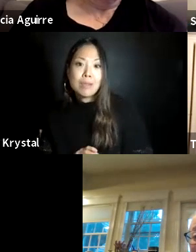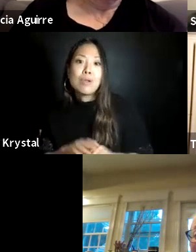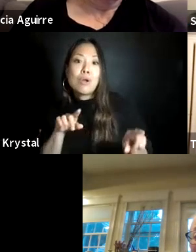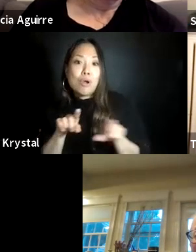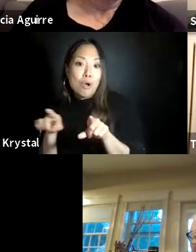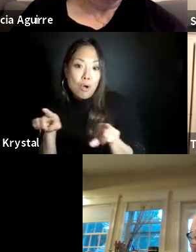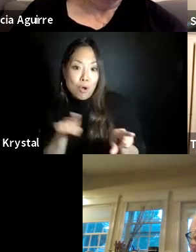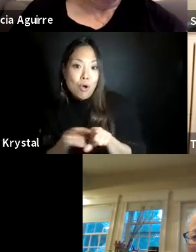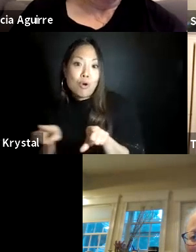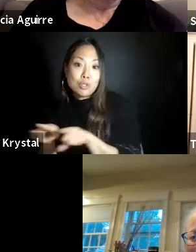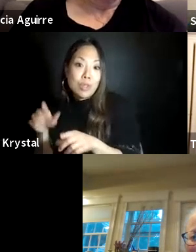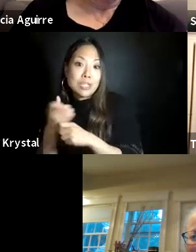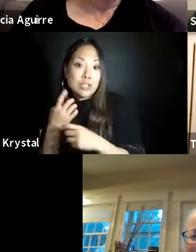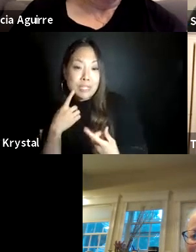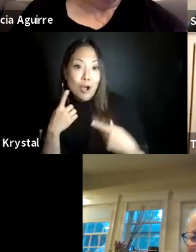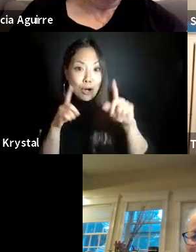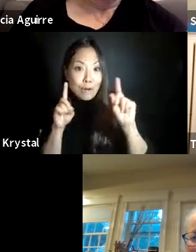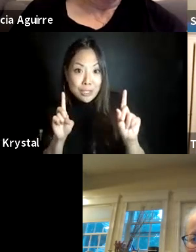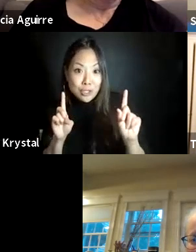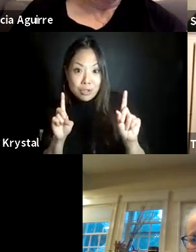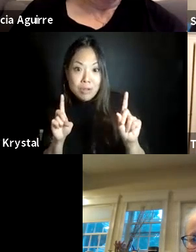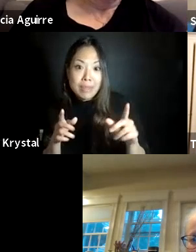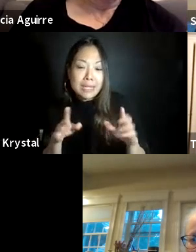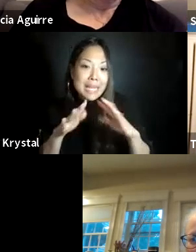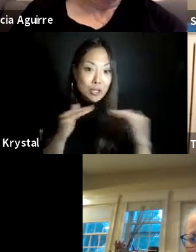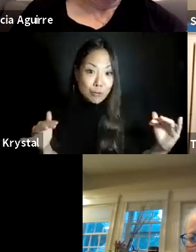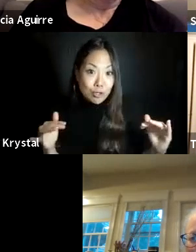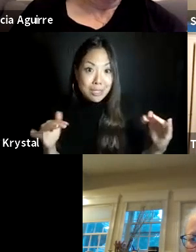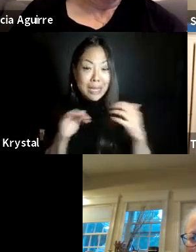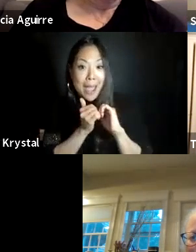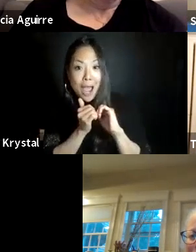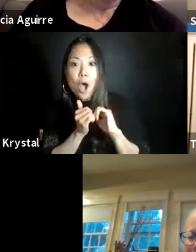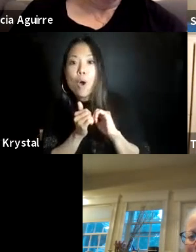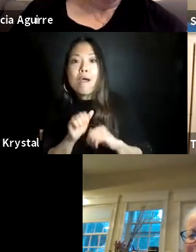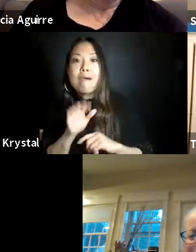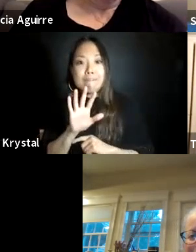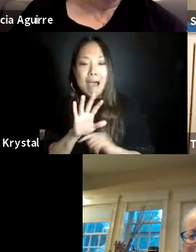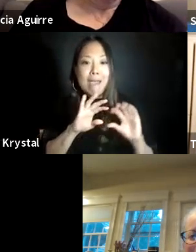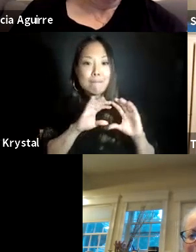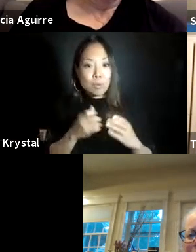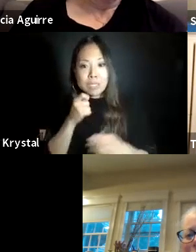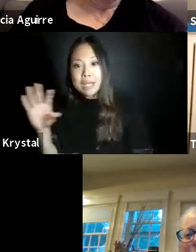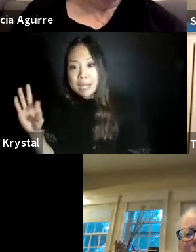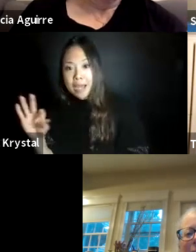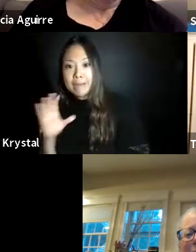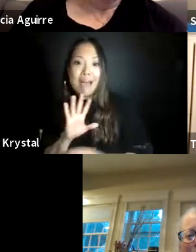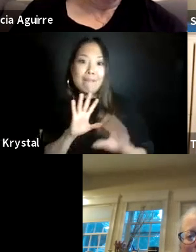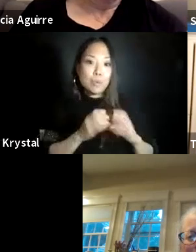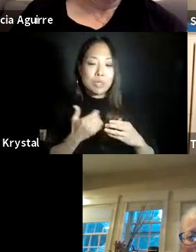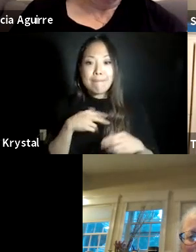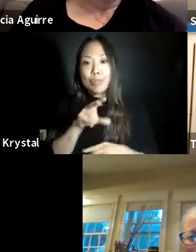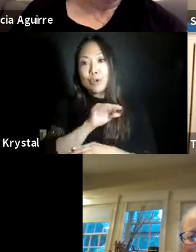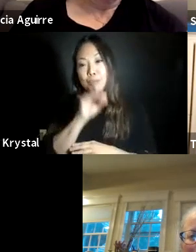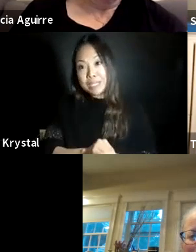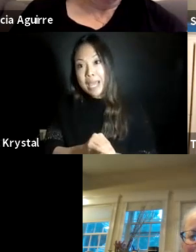are artificially gunning for by creating 5 pools, not 9. The first pool awards 30% of the seats based solely on